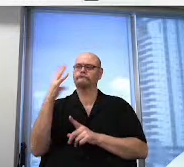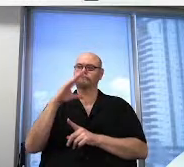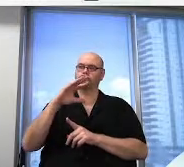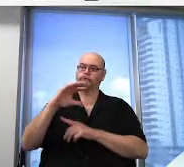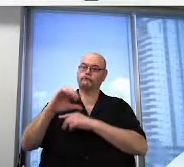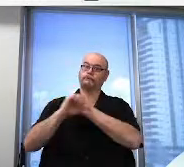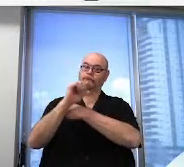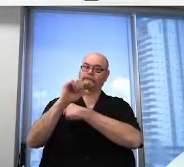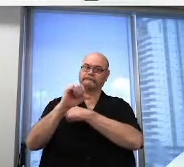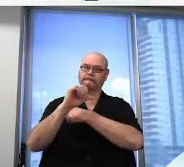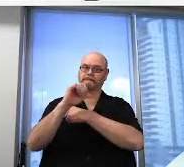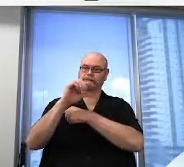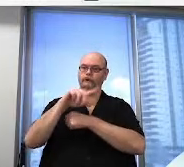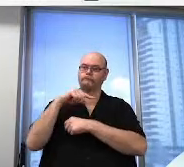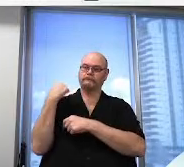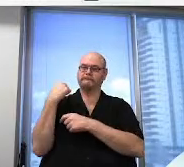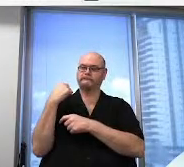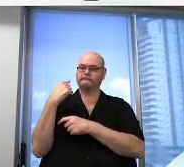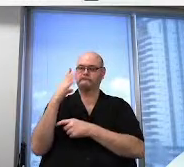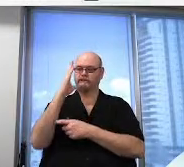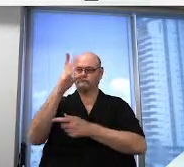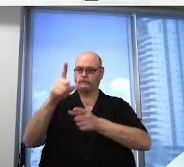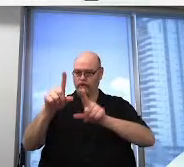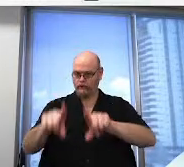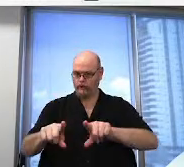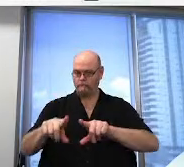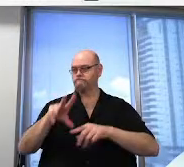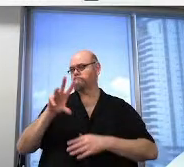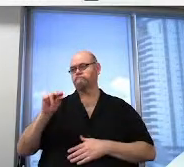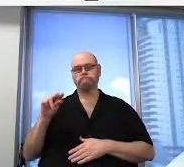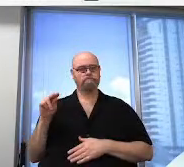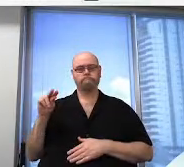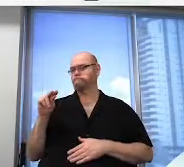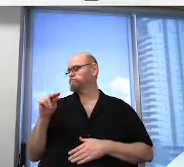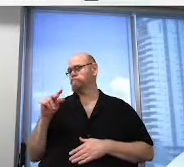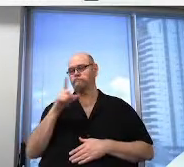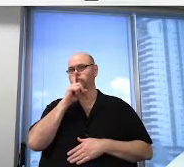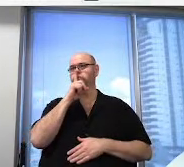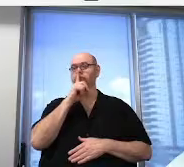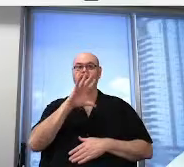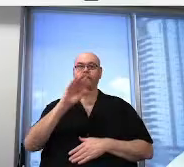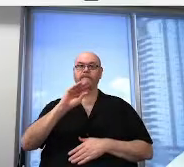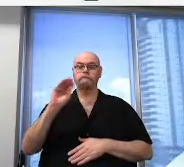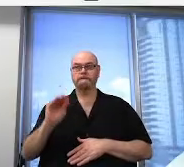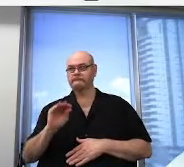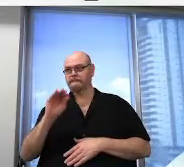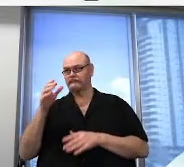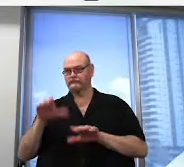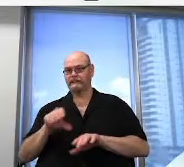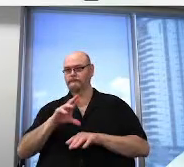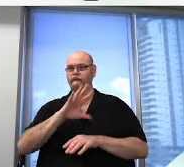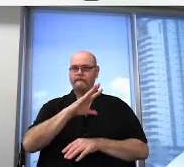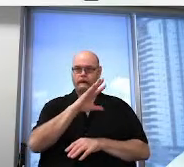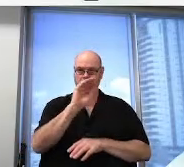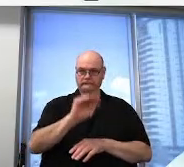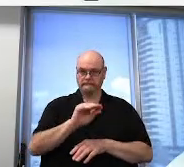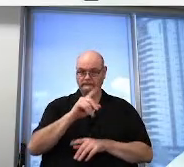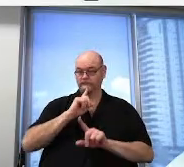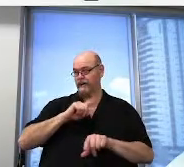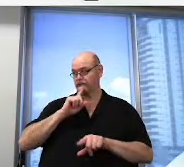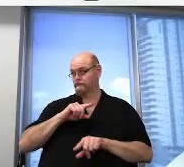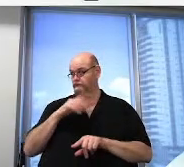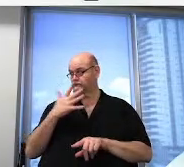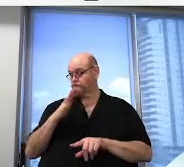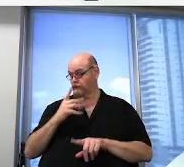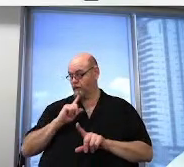basis the risk of these things occurring, correct? No, we did not. You didn't say there was a 50% chance or a 5%. He